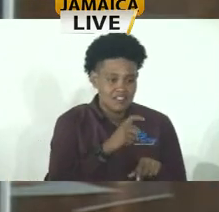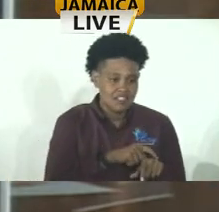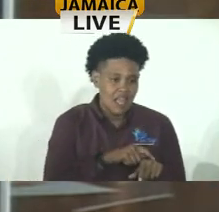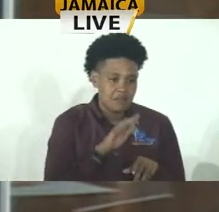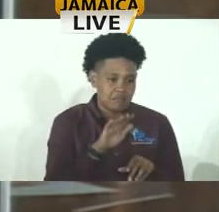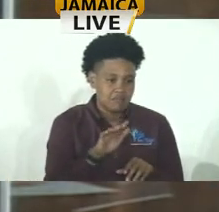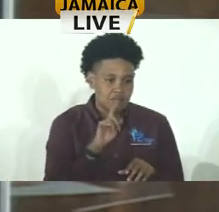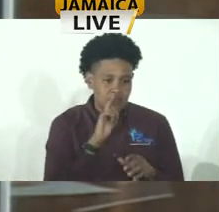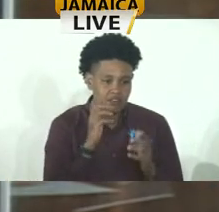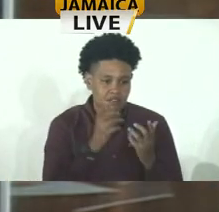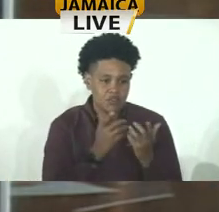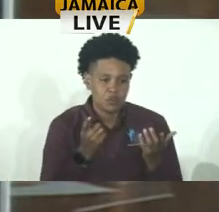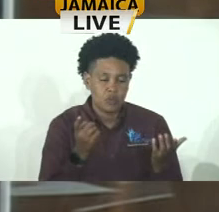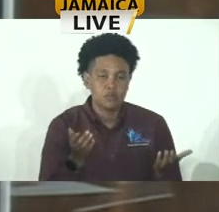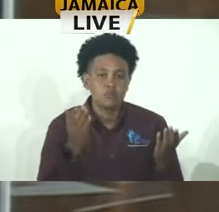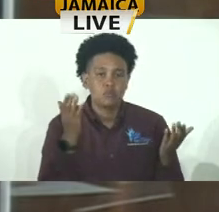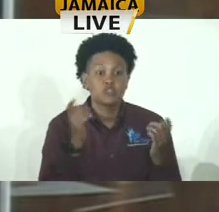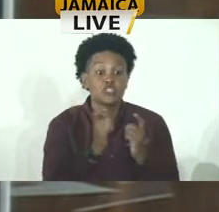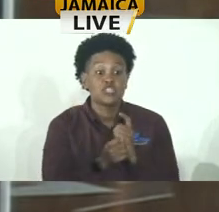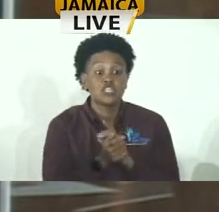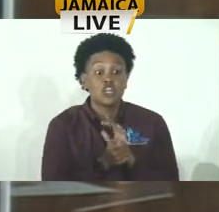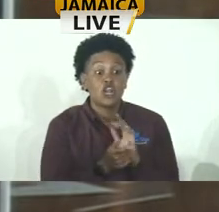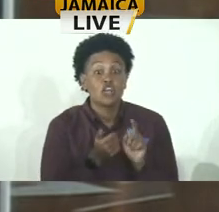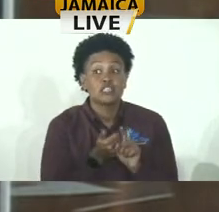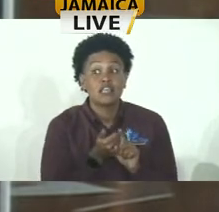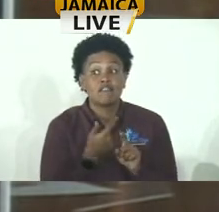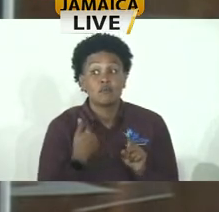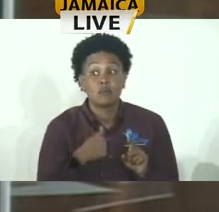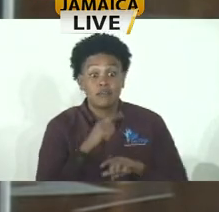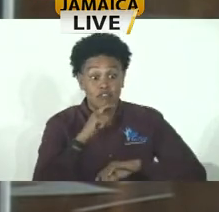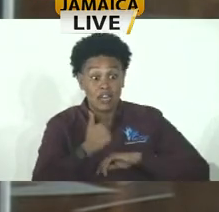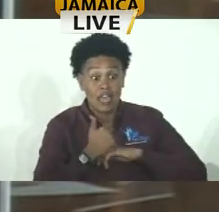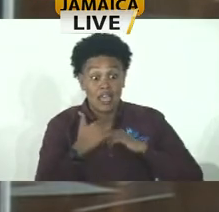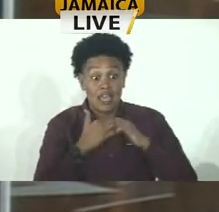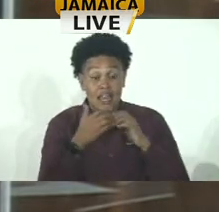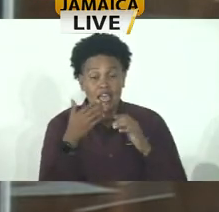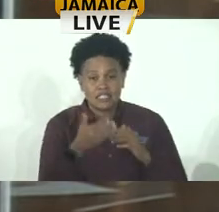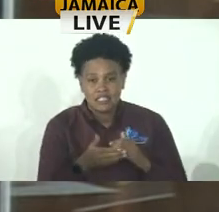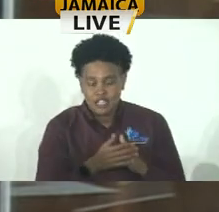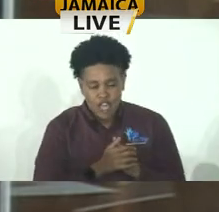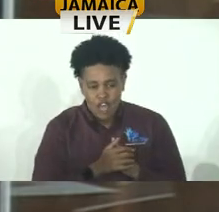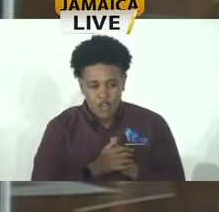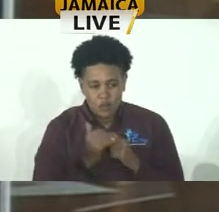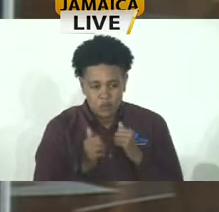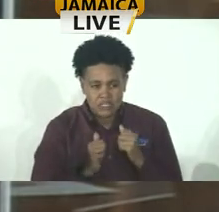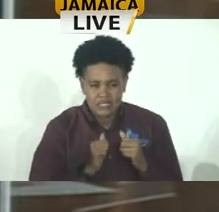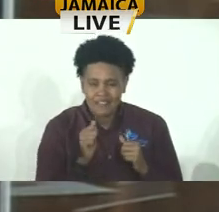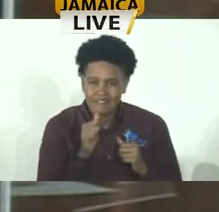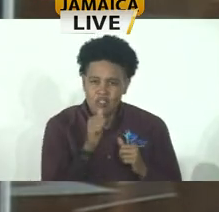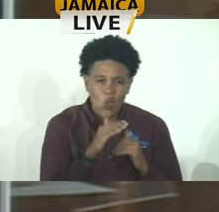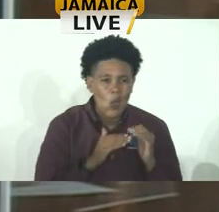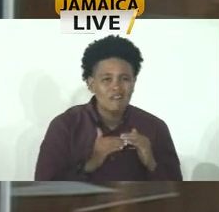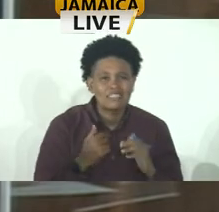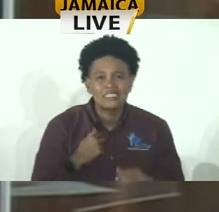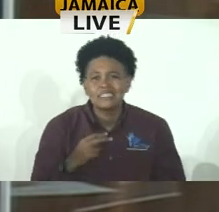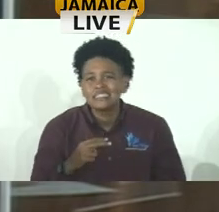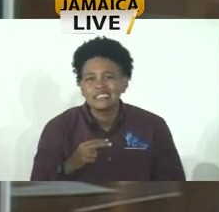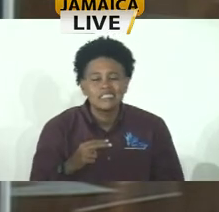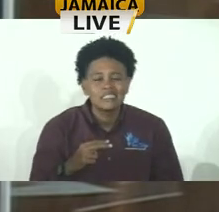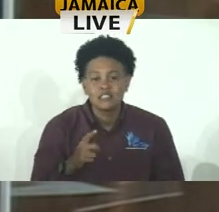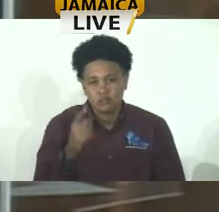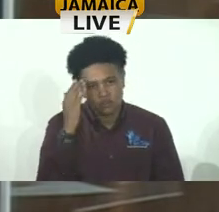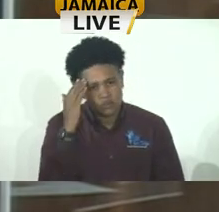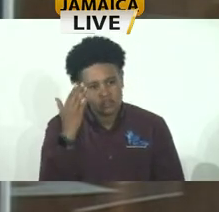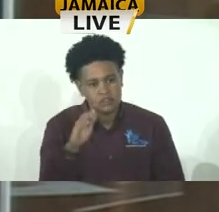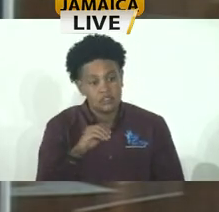said the changes to the law that we have enacted here which i was uncomfortable with as you know